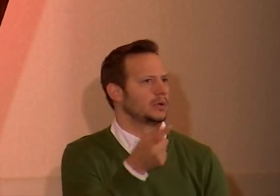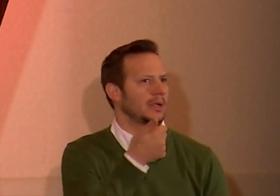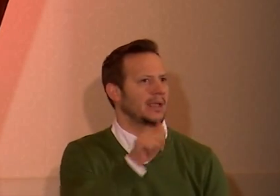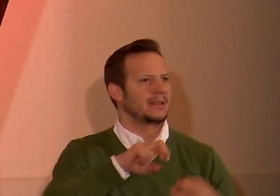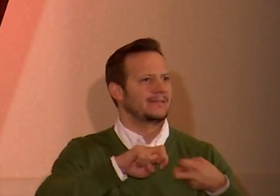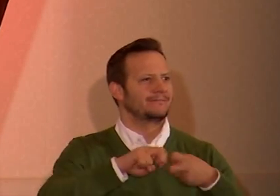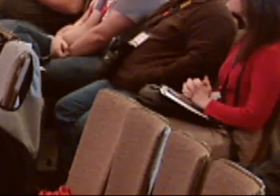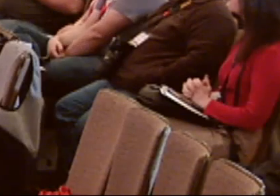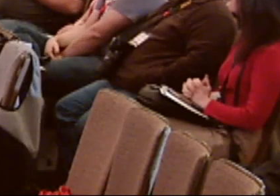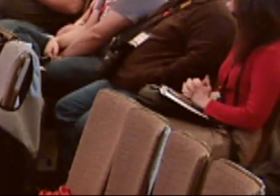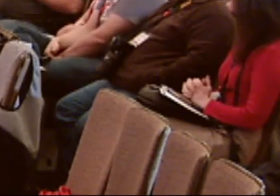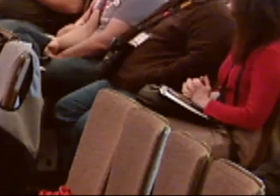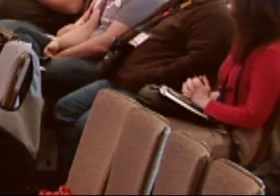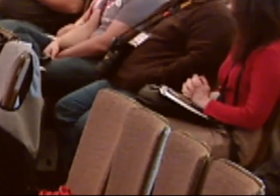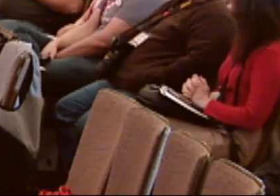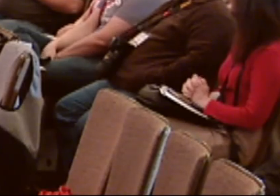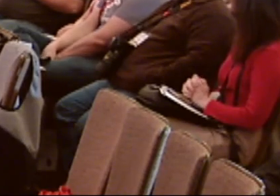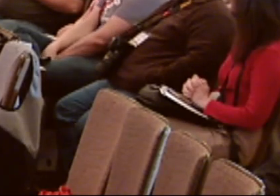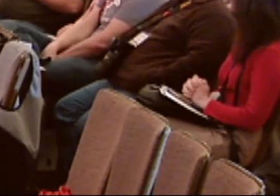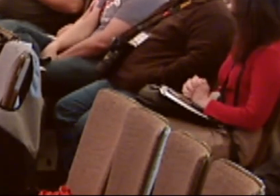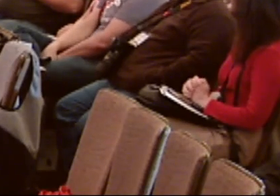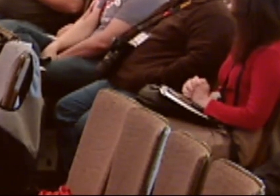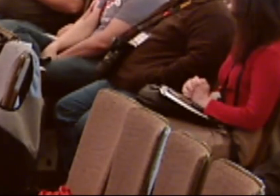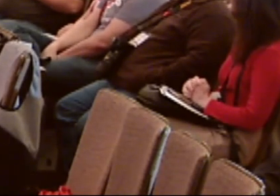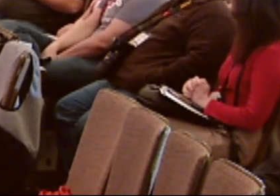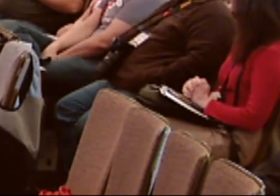here. Good, that figures.